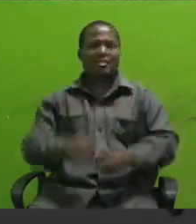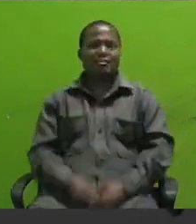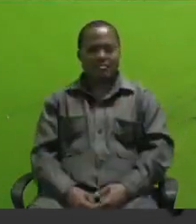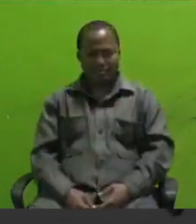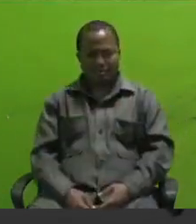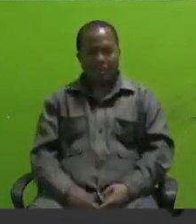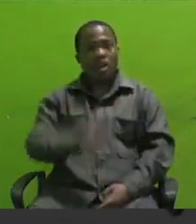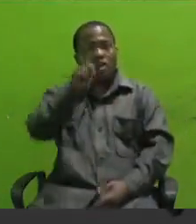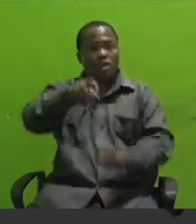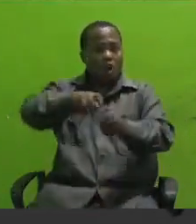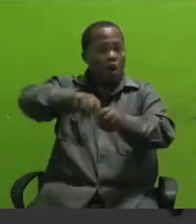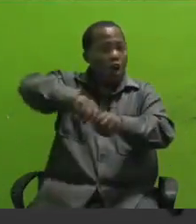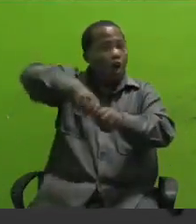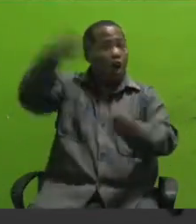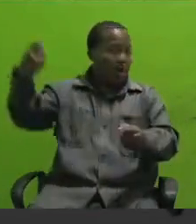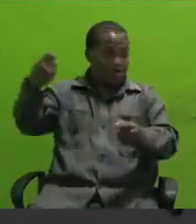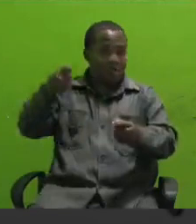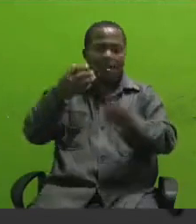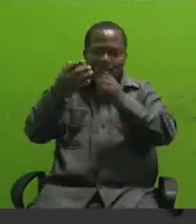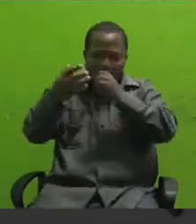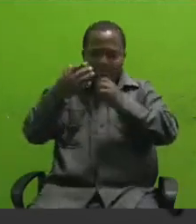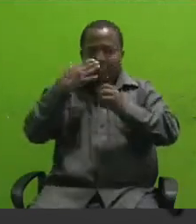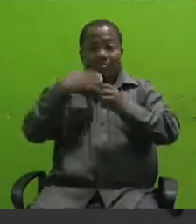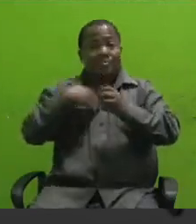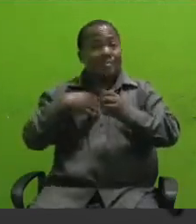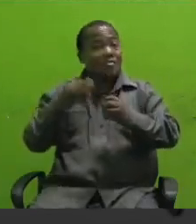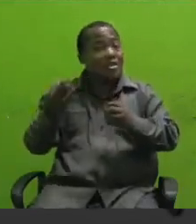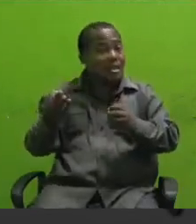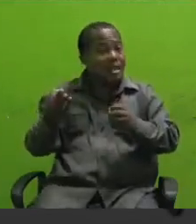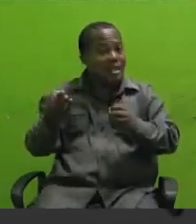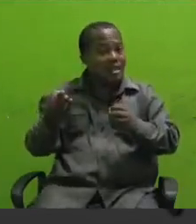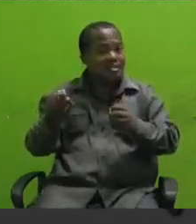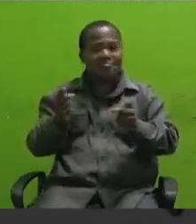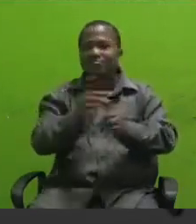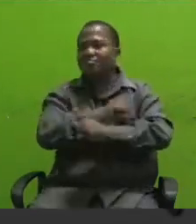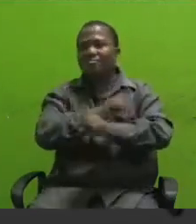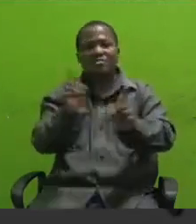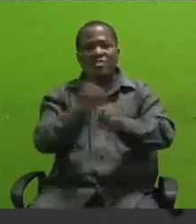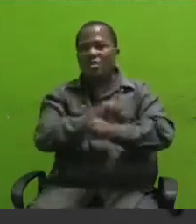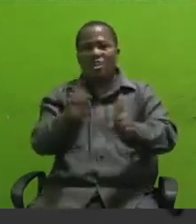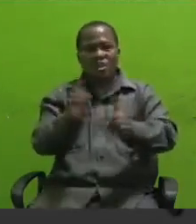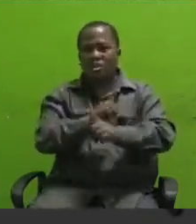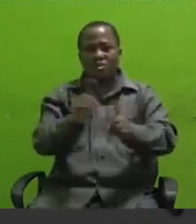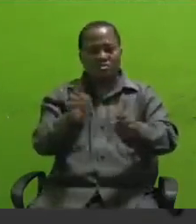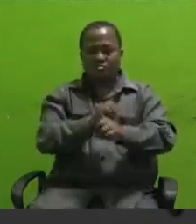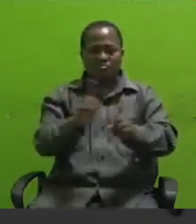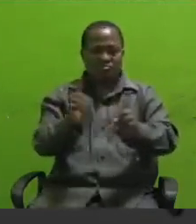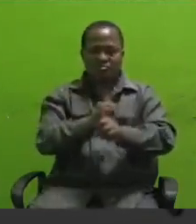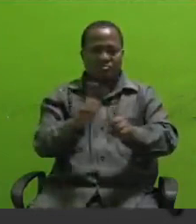Do you open the container and smell or taste it? Definitely not.